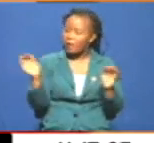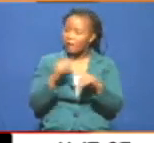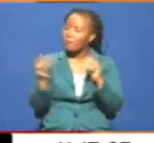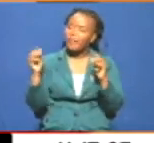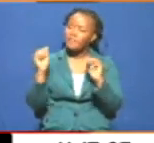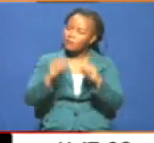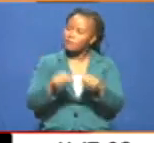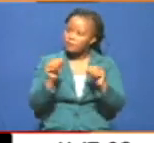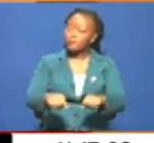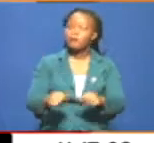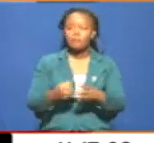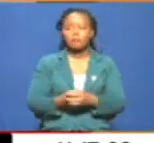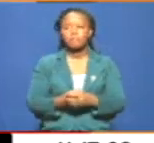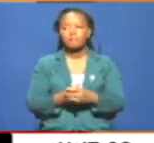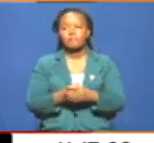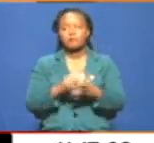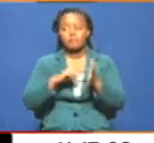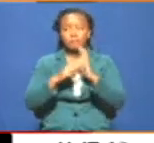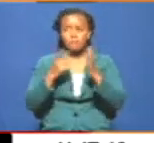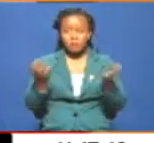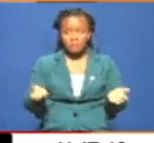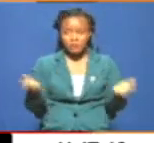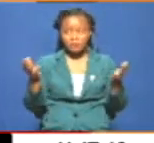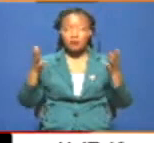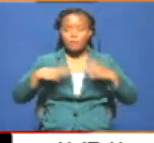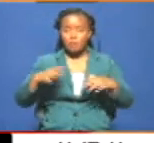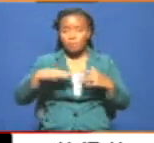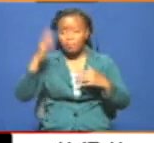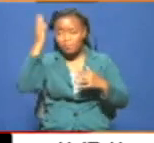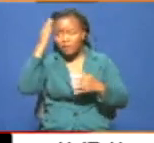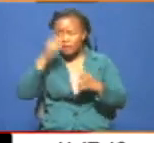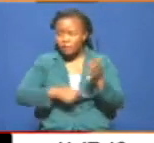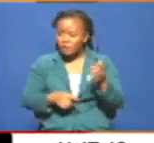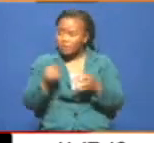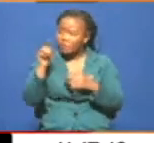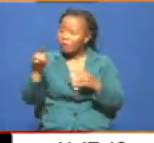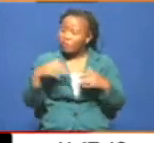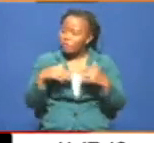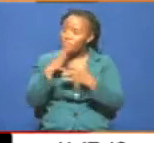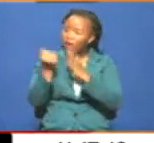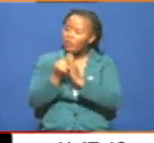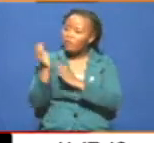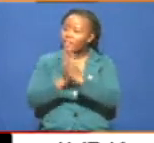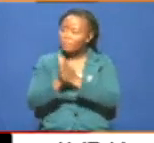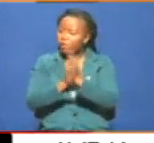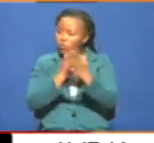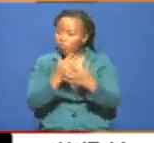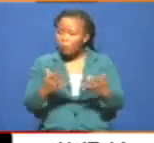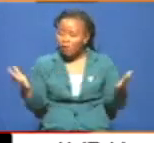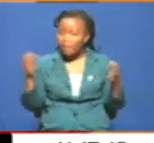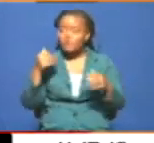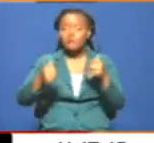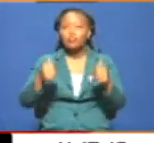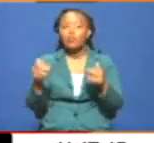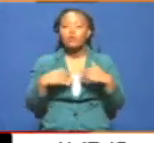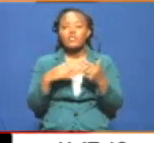affordable. Mm-hmm. So, and people realize that for you to have this aspirational product that has all these